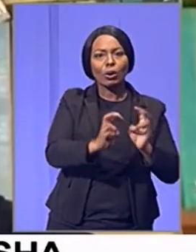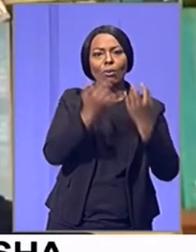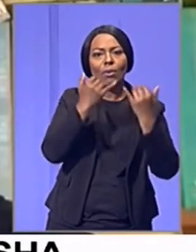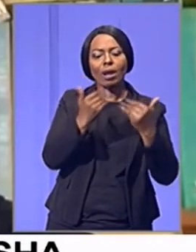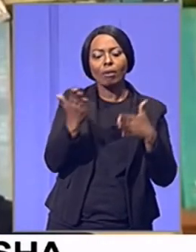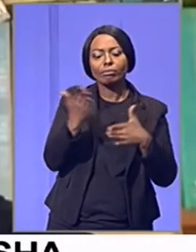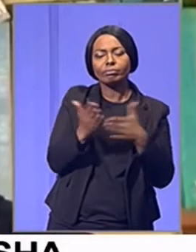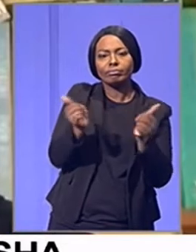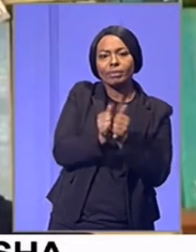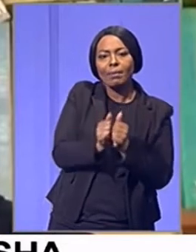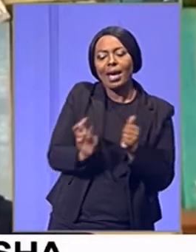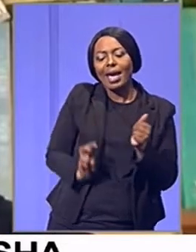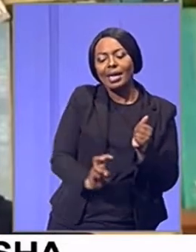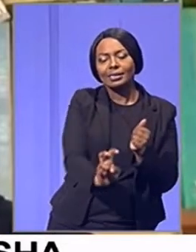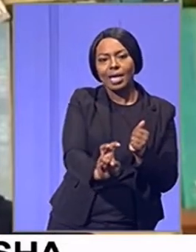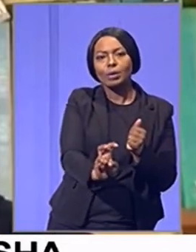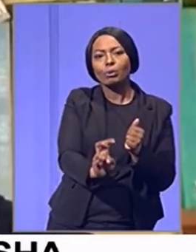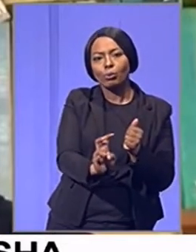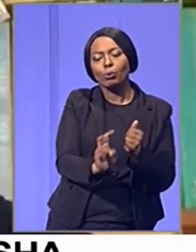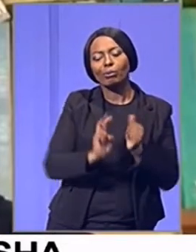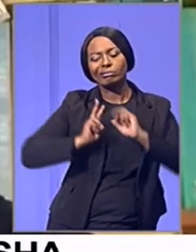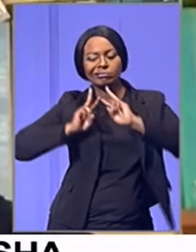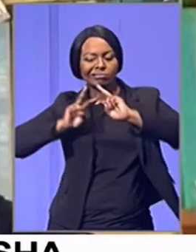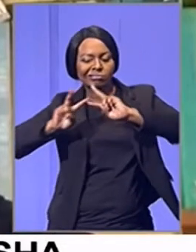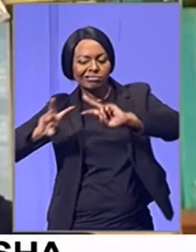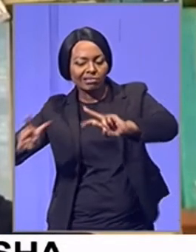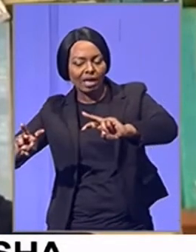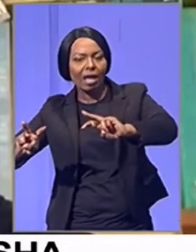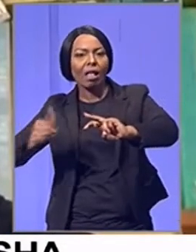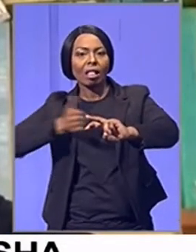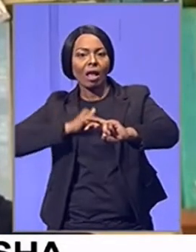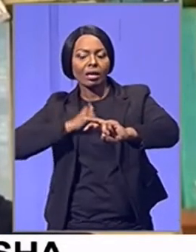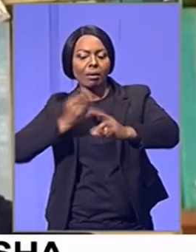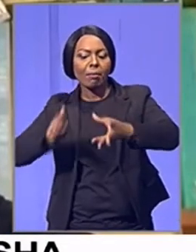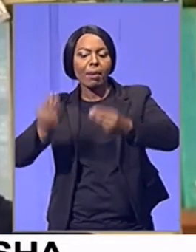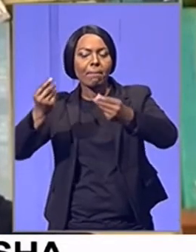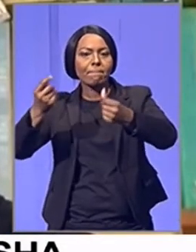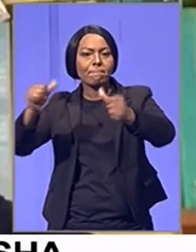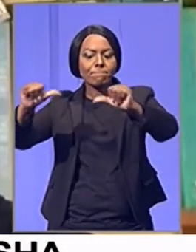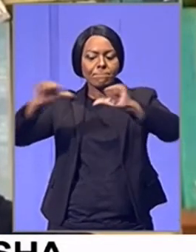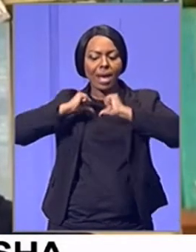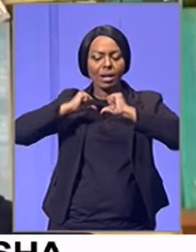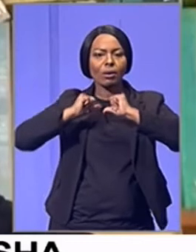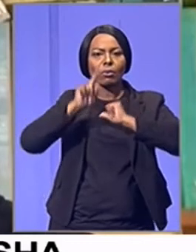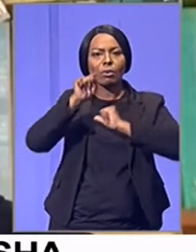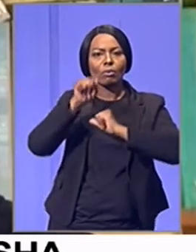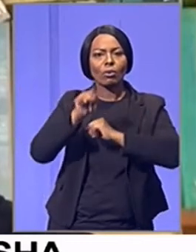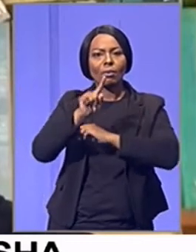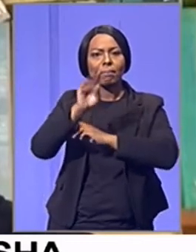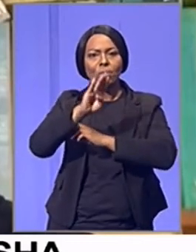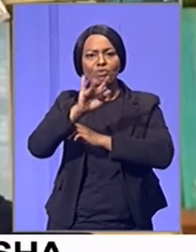investigating unit, has been successful in recovering 1.1 billion rand from McKinsey & Company,